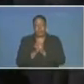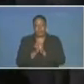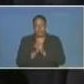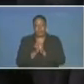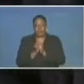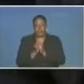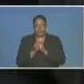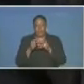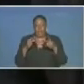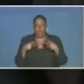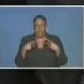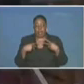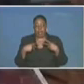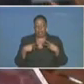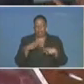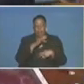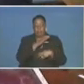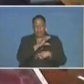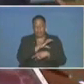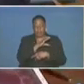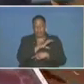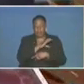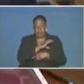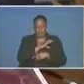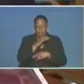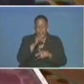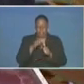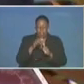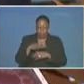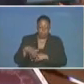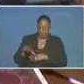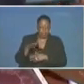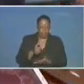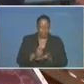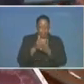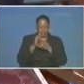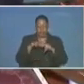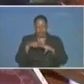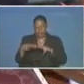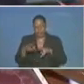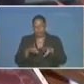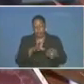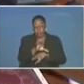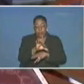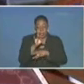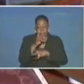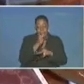Saturation patrol could be in the fight against crime, preventing it and detecting it very quickly.